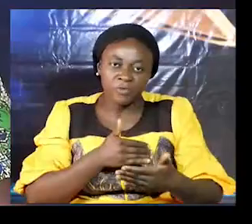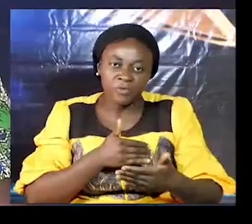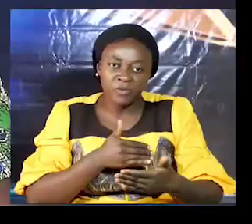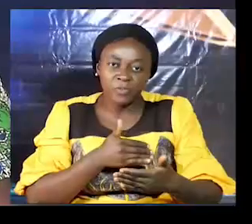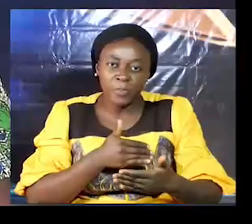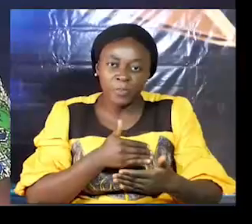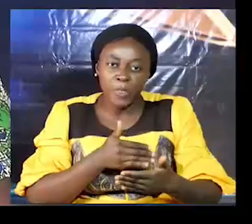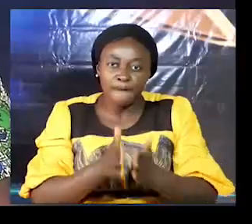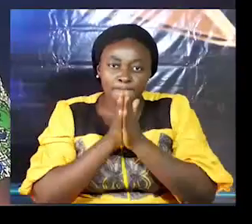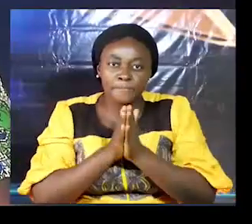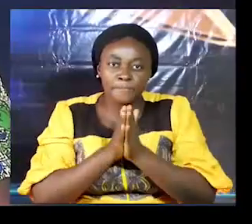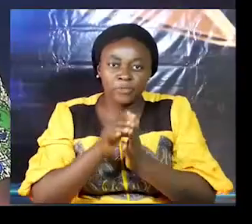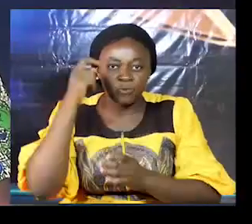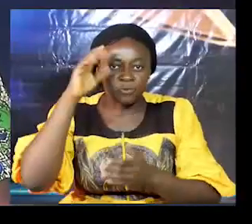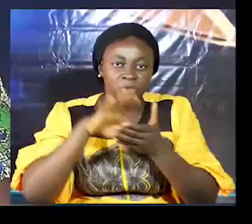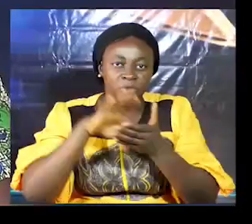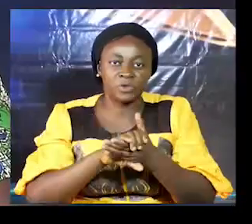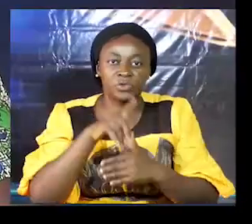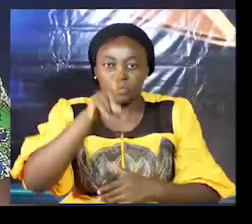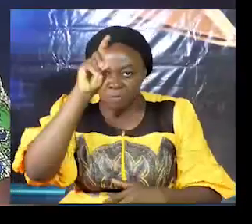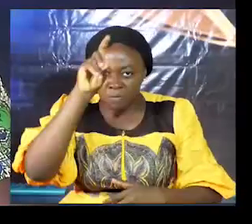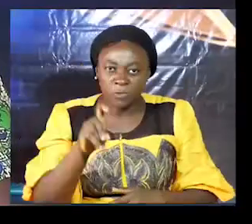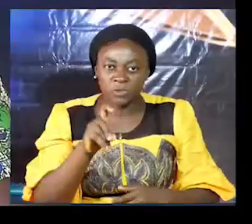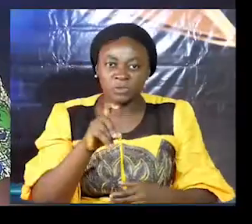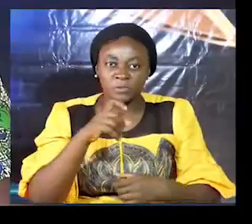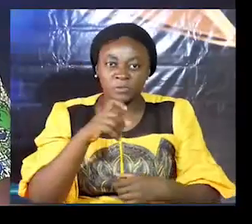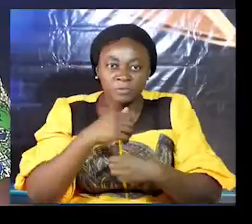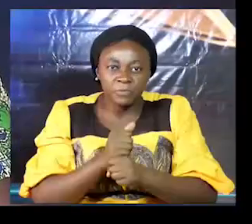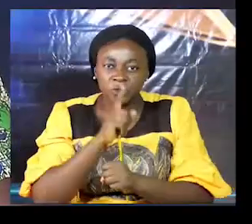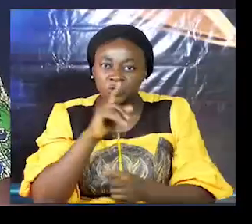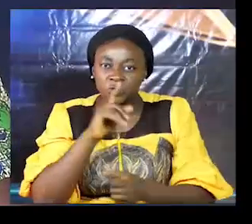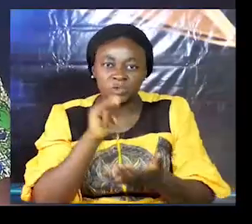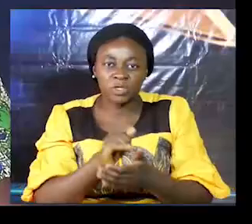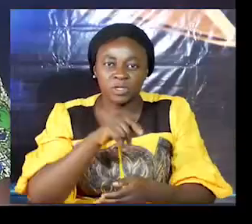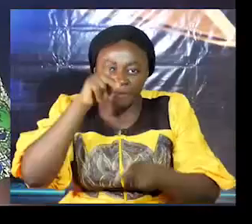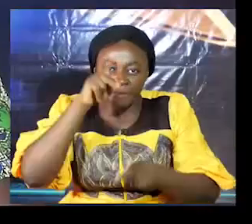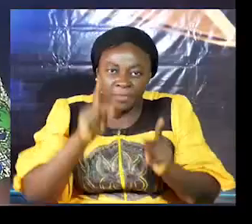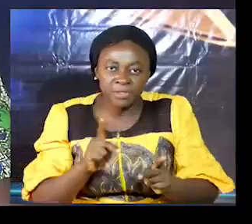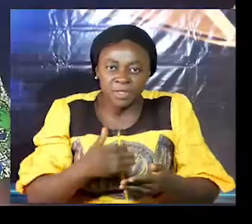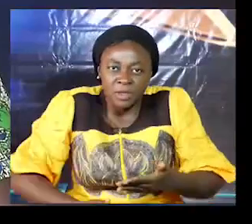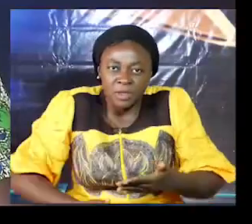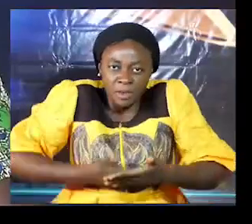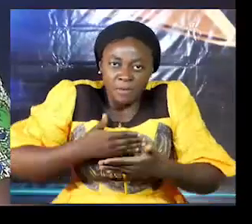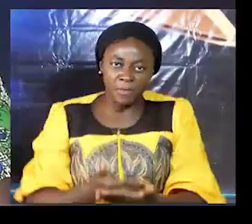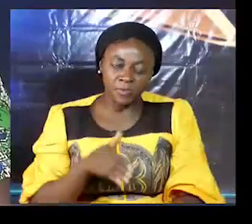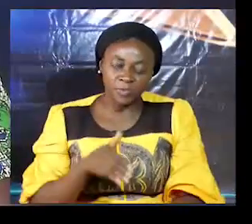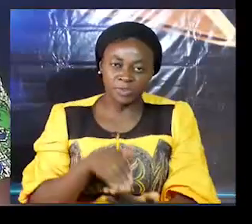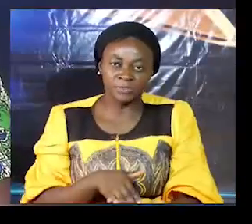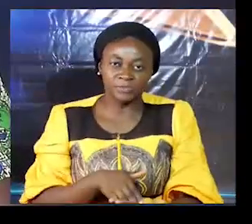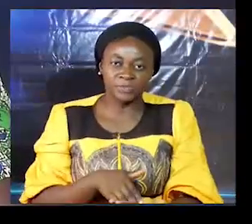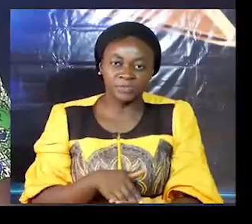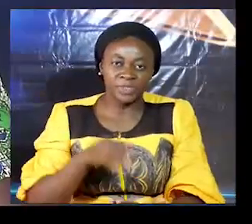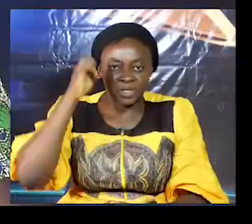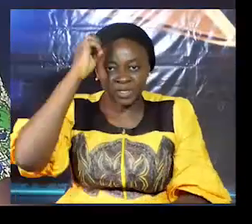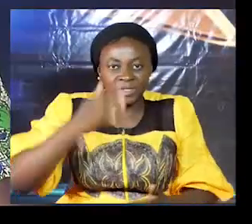child of God. He is born again. He is carrying the life of Christ. That's the first criteria. If not a child